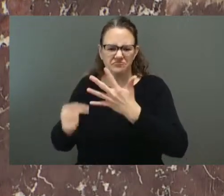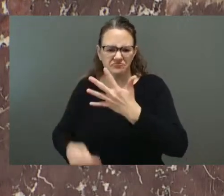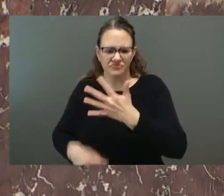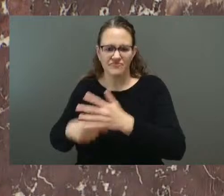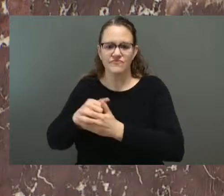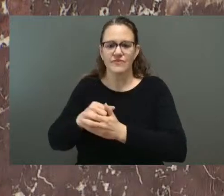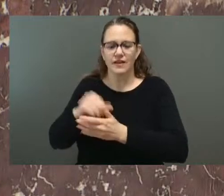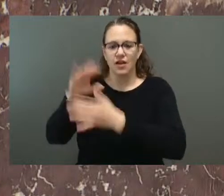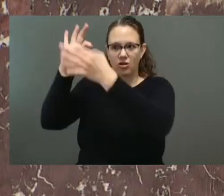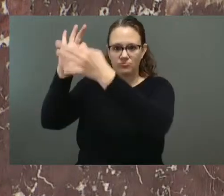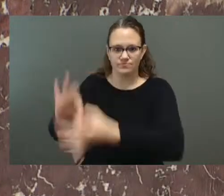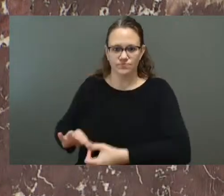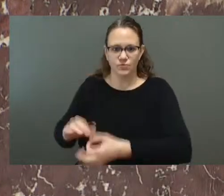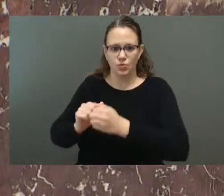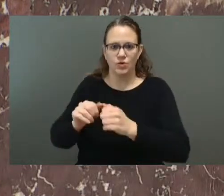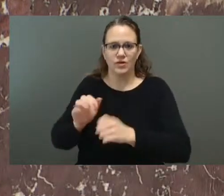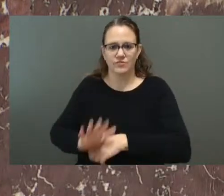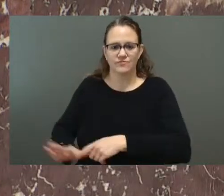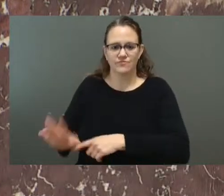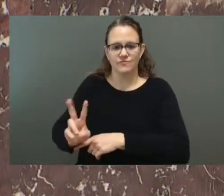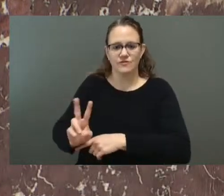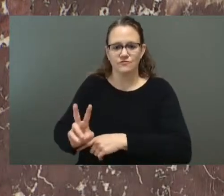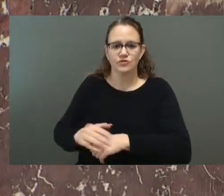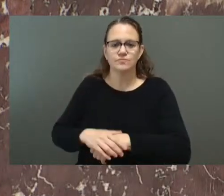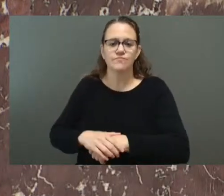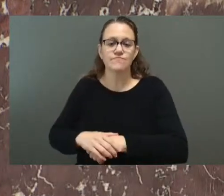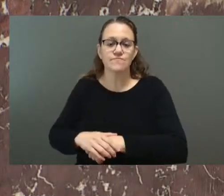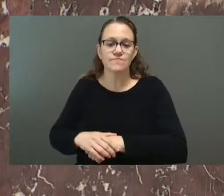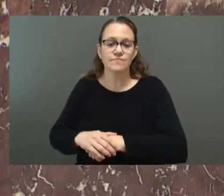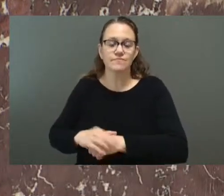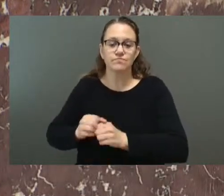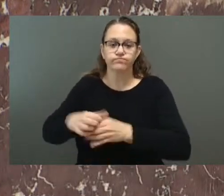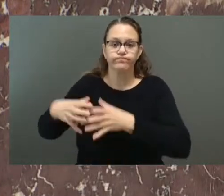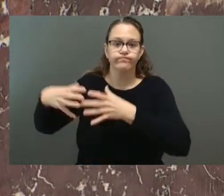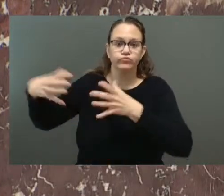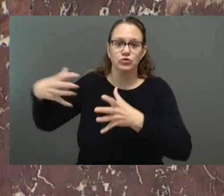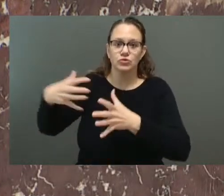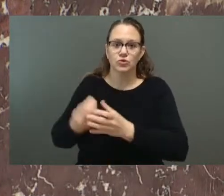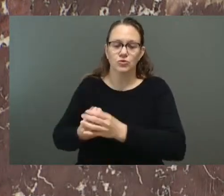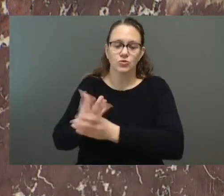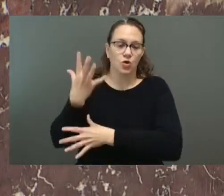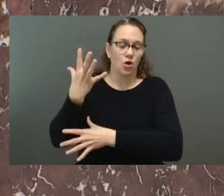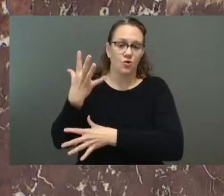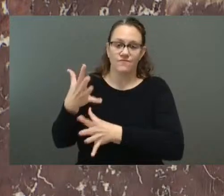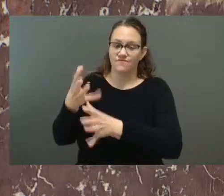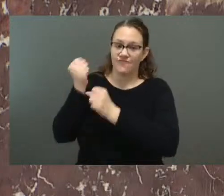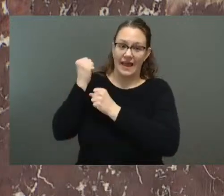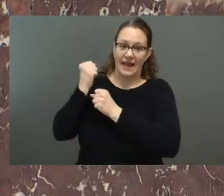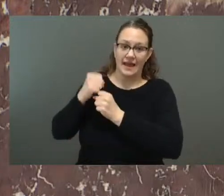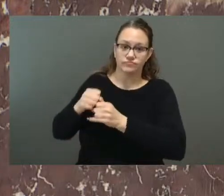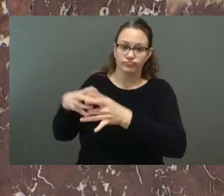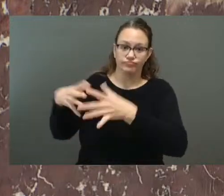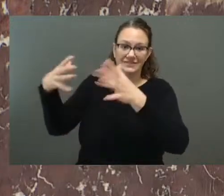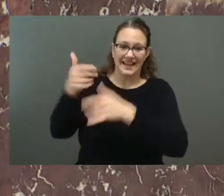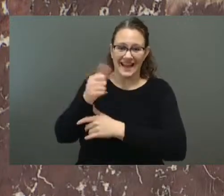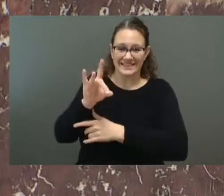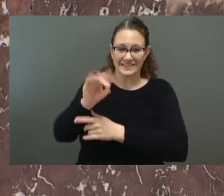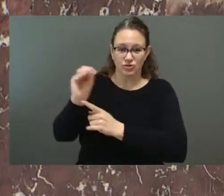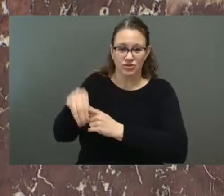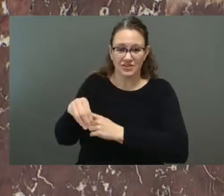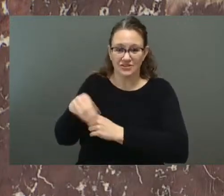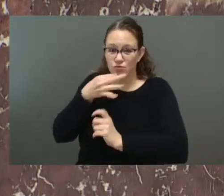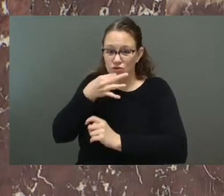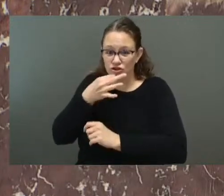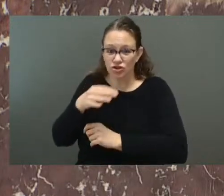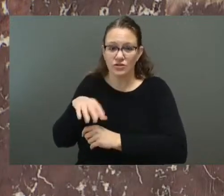growth rates of 18% in Whistler, 22% in Squamish, and an astounding 34% in Pemberton. And is evidenced by the Sea to Sky Highway with